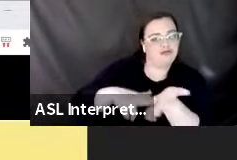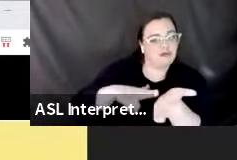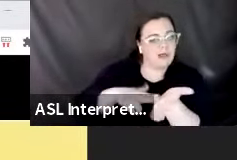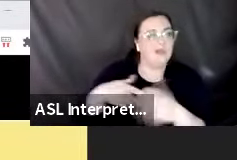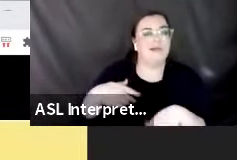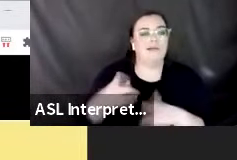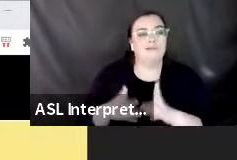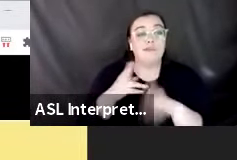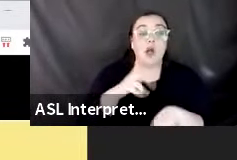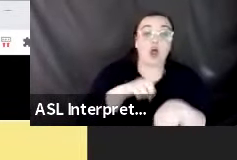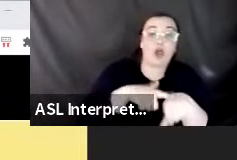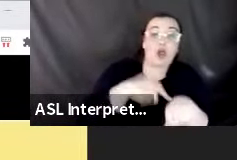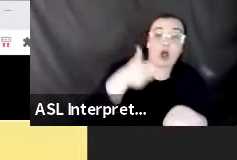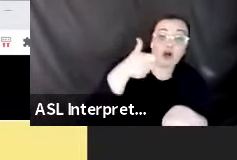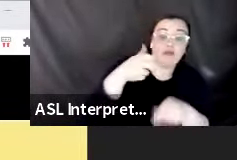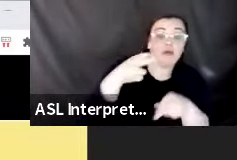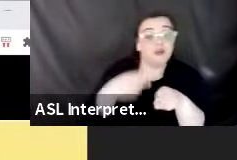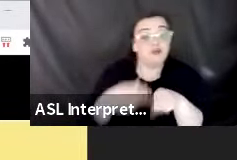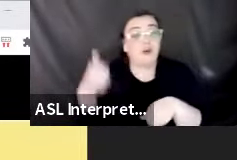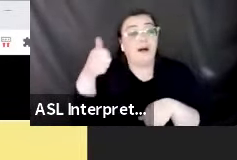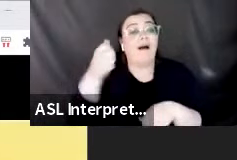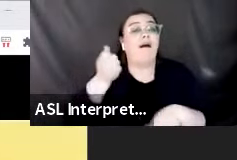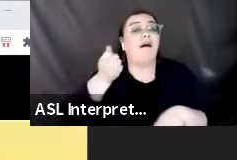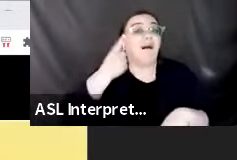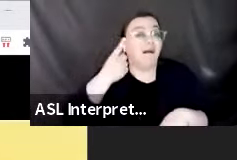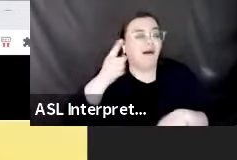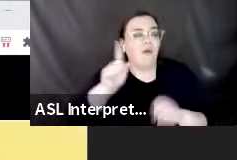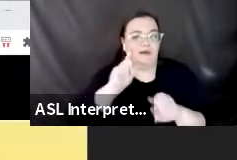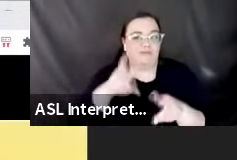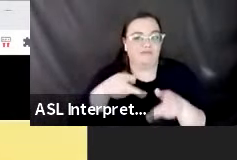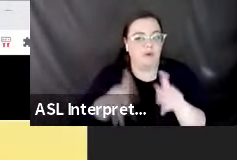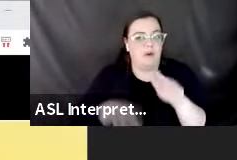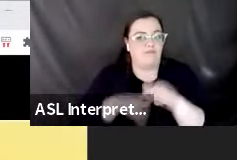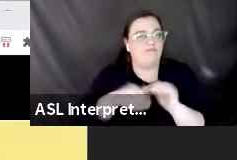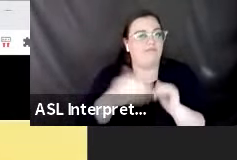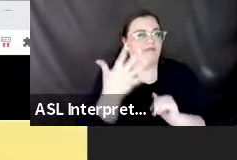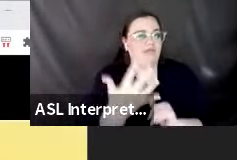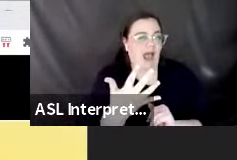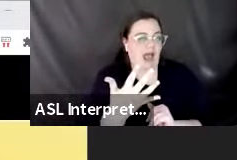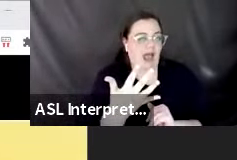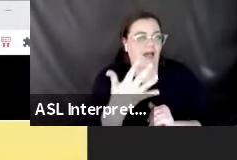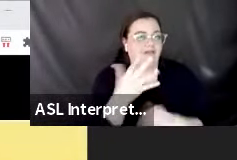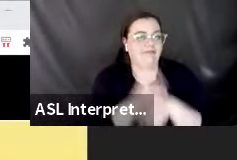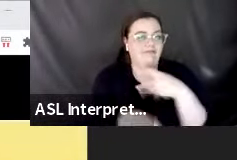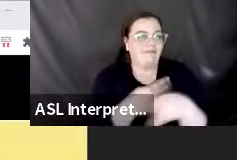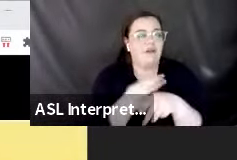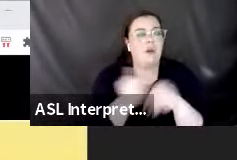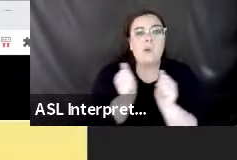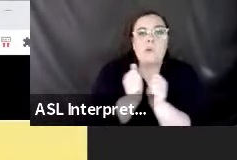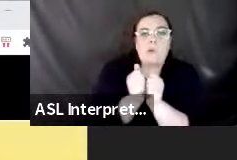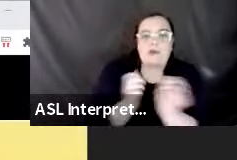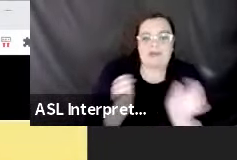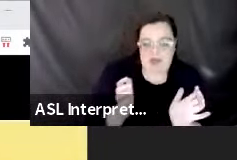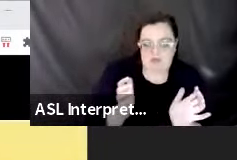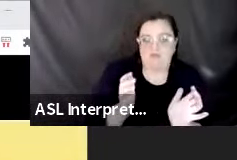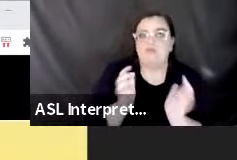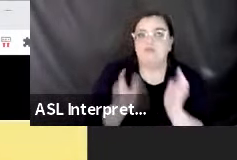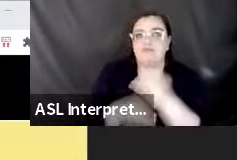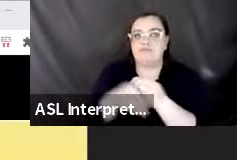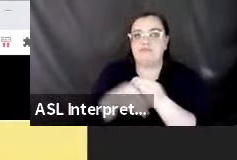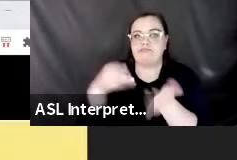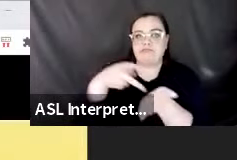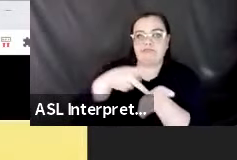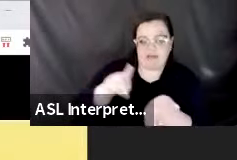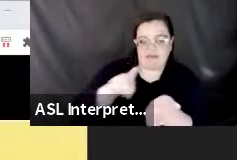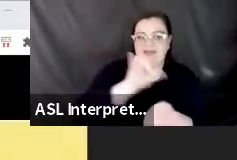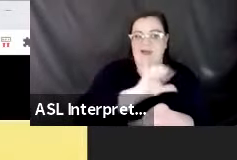longer, except we allow them to have 5 shorter, longer versions without any additional payment. Those all count again as 1